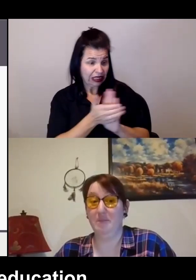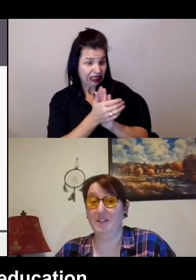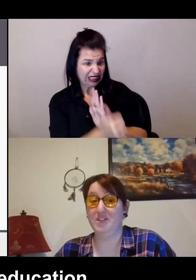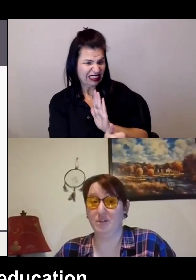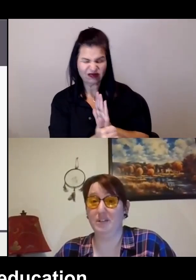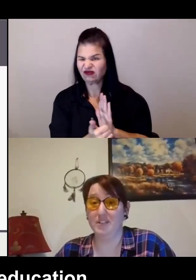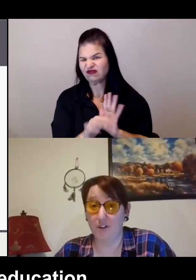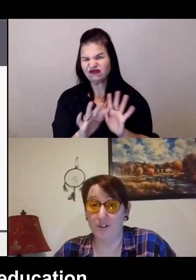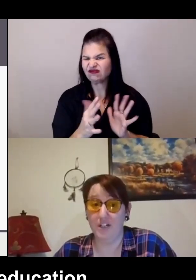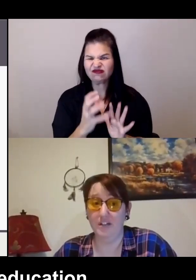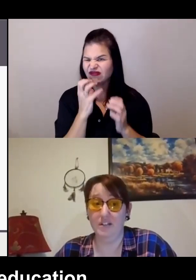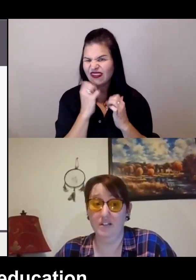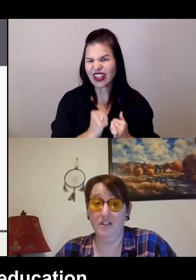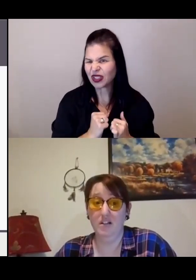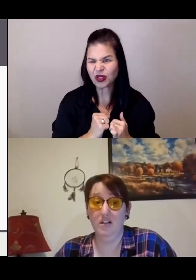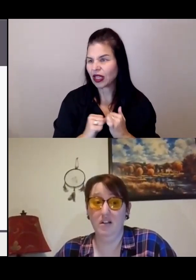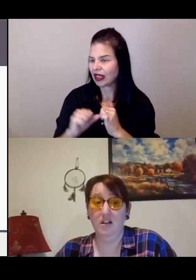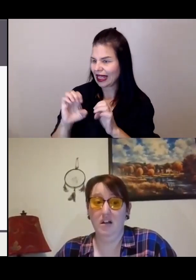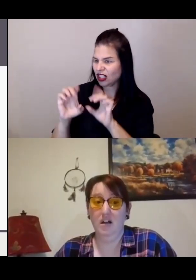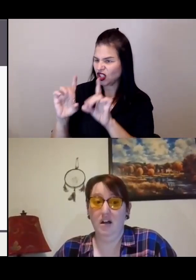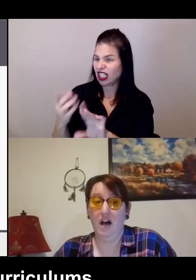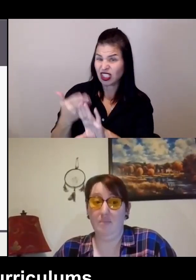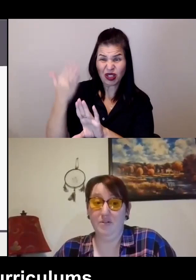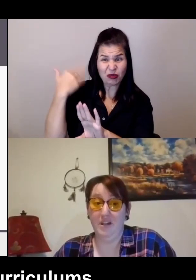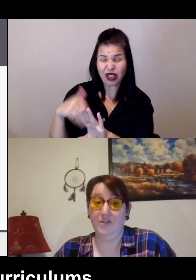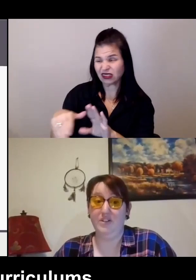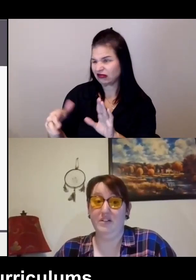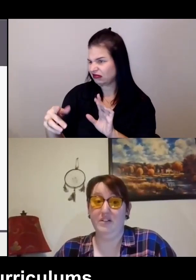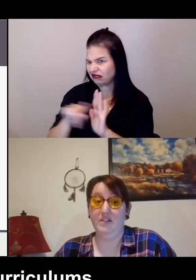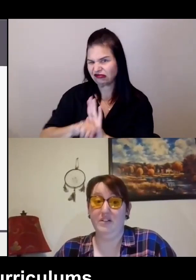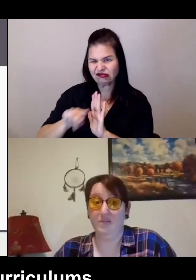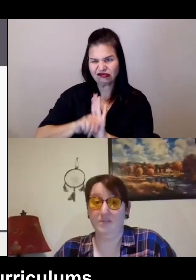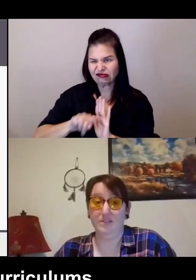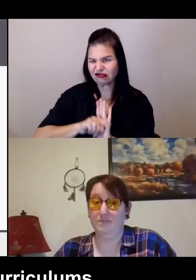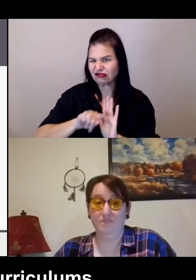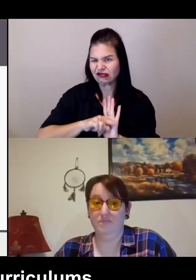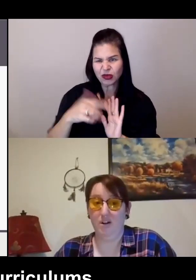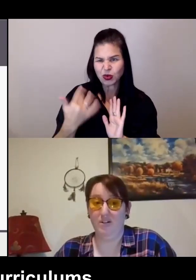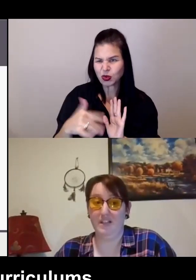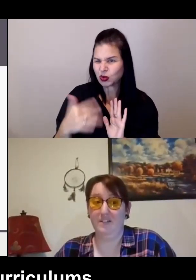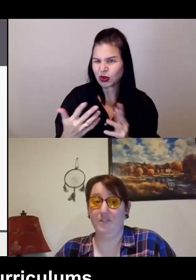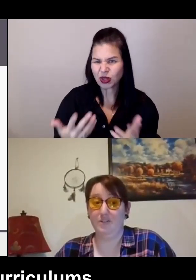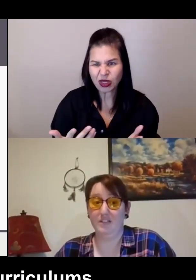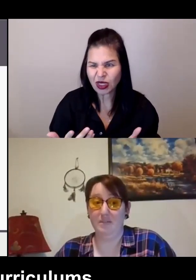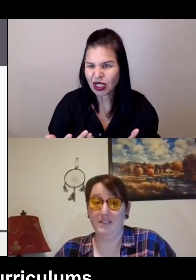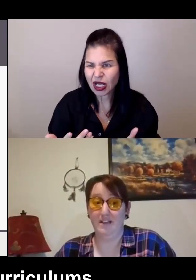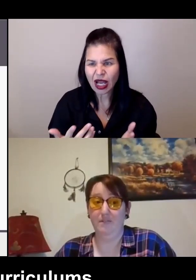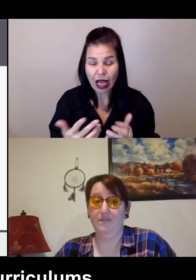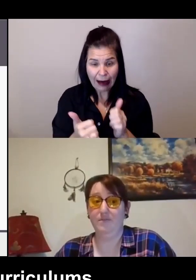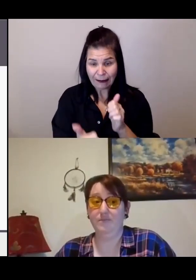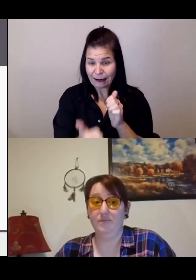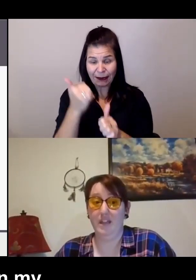education had been extremely discouraging. I'm neurodivergent, and most curriculums aren't designed for learners like